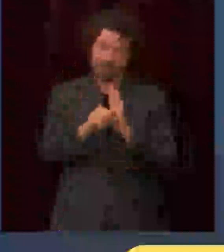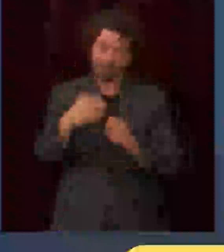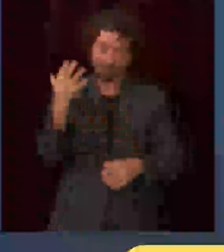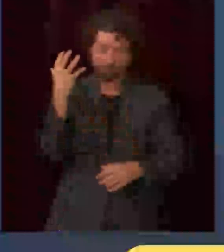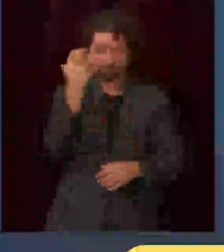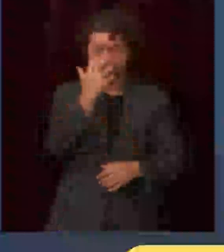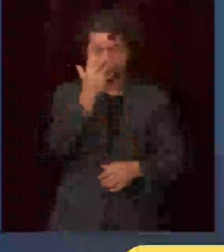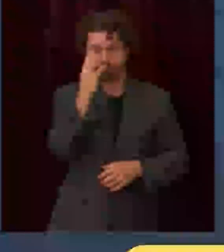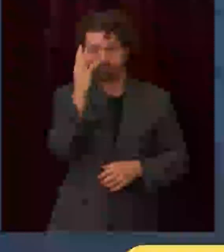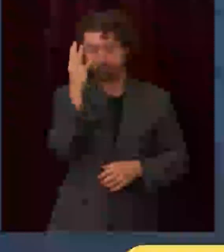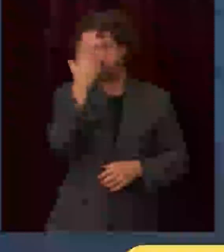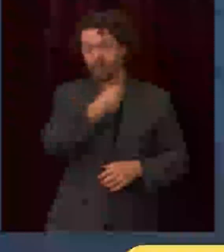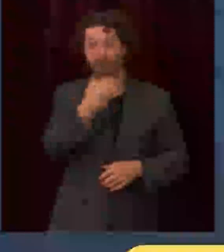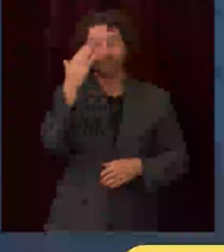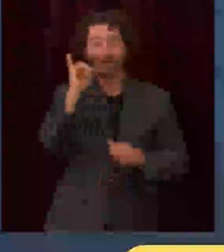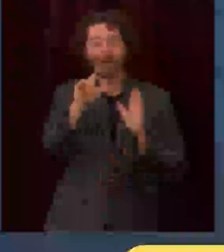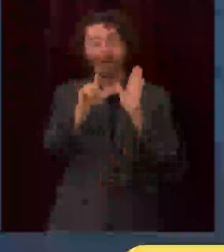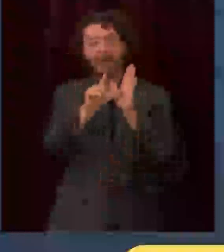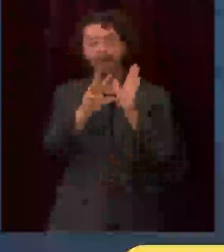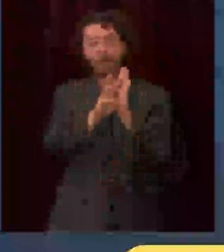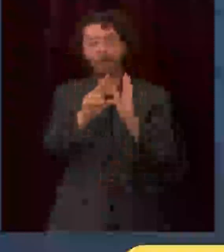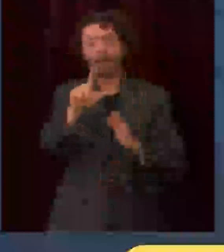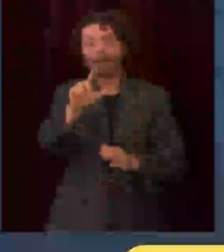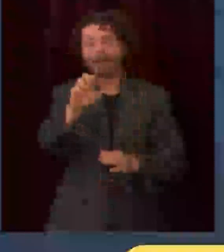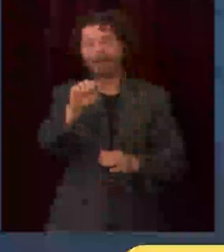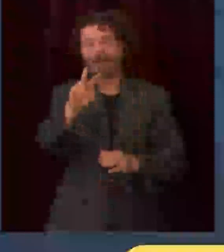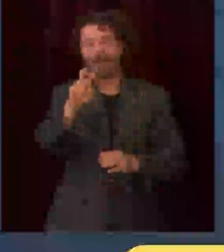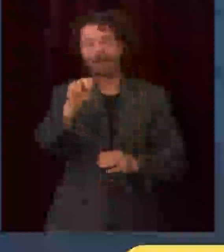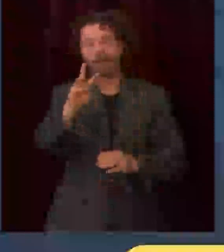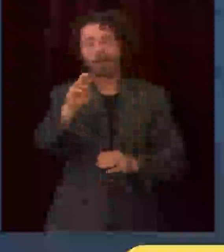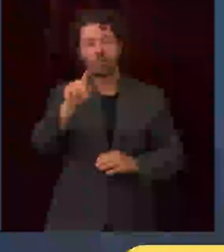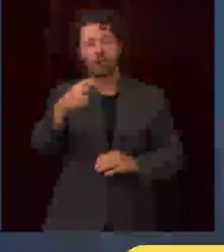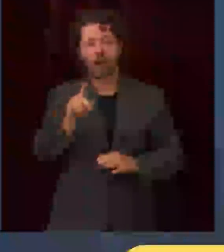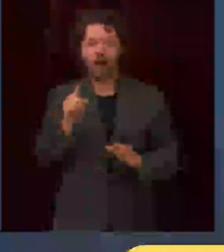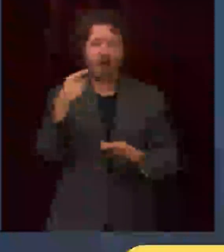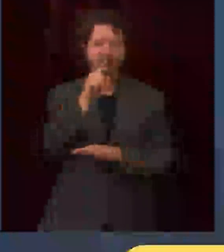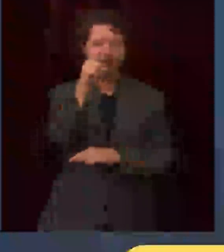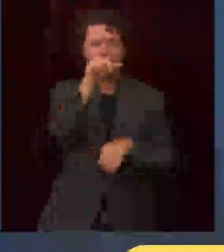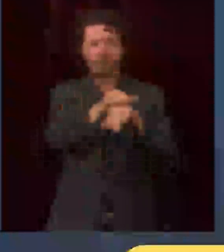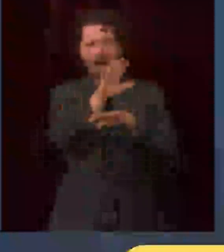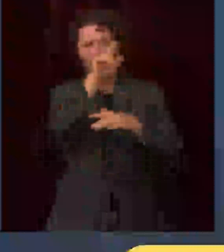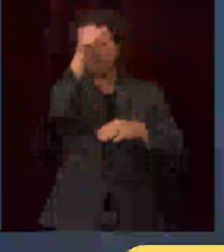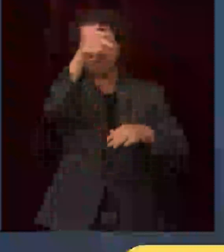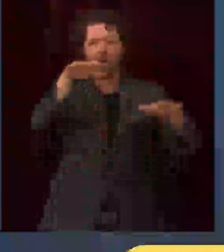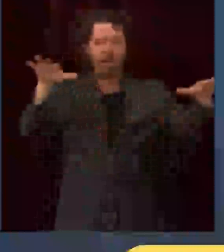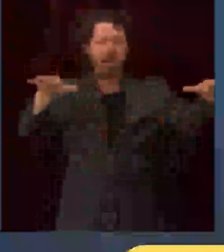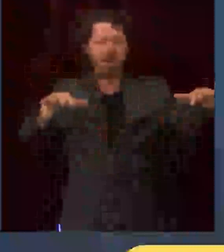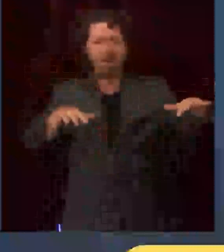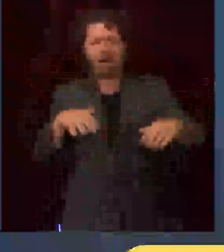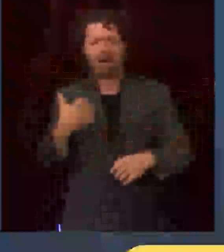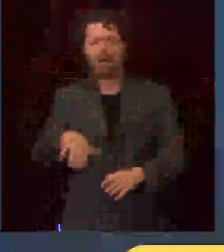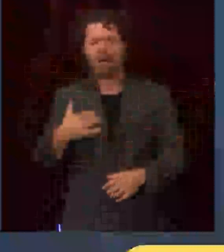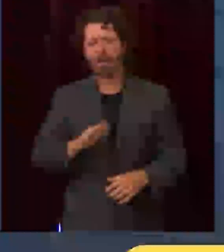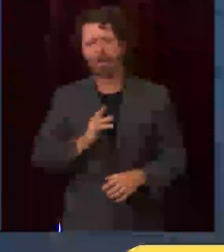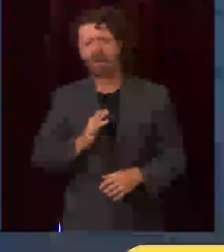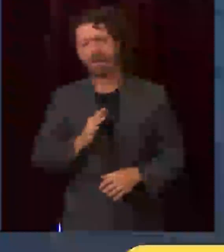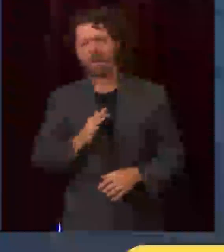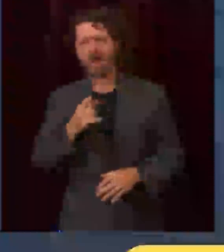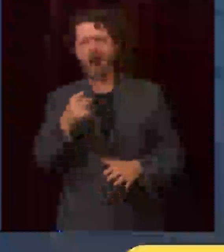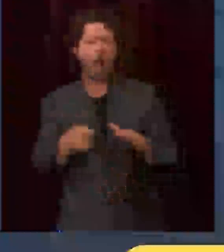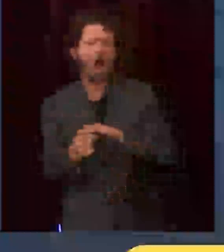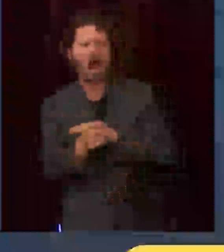they really appreciate it. There'll be a day we can get to all these wonderful cities, but right now, let's try to stay home as much as we